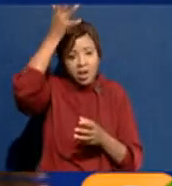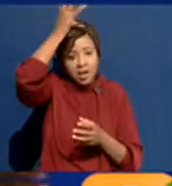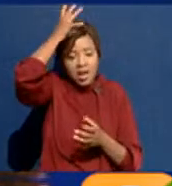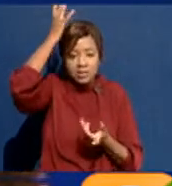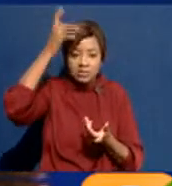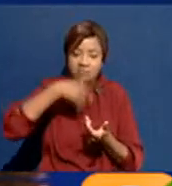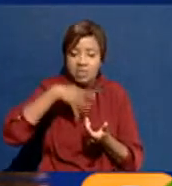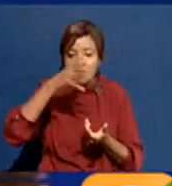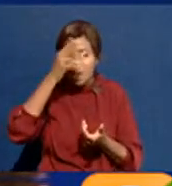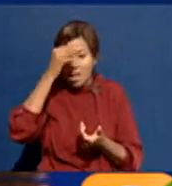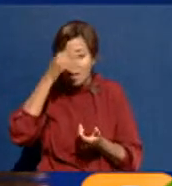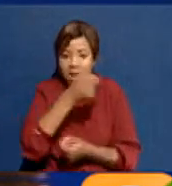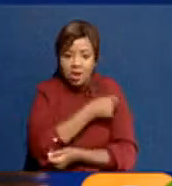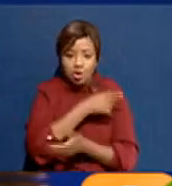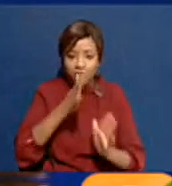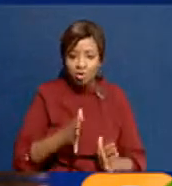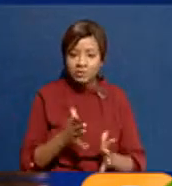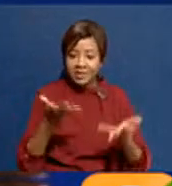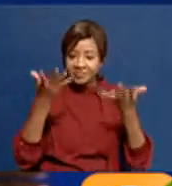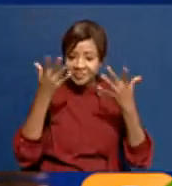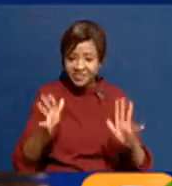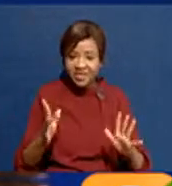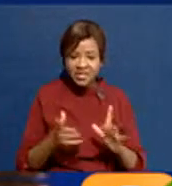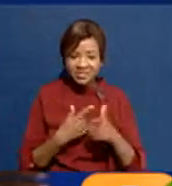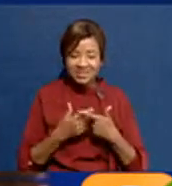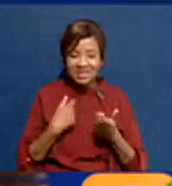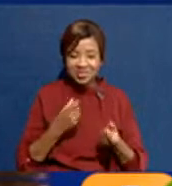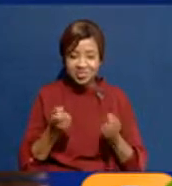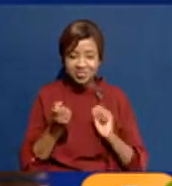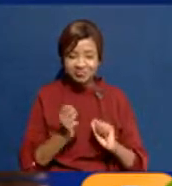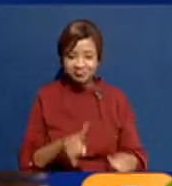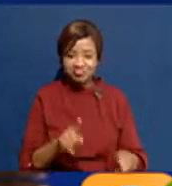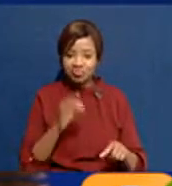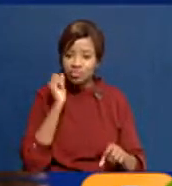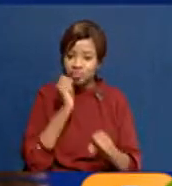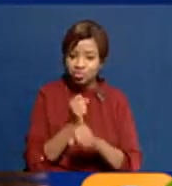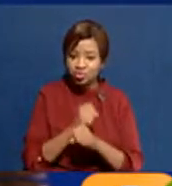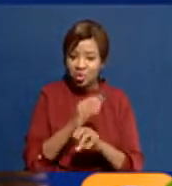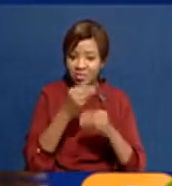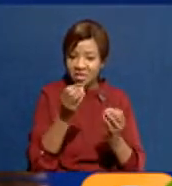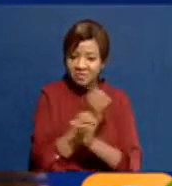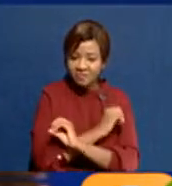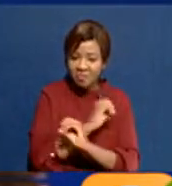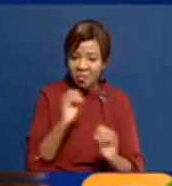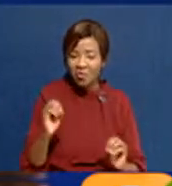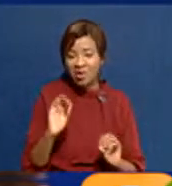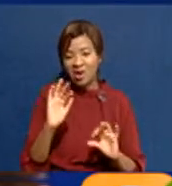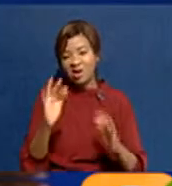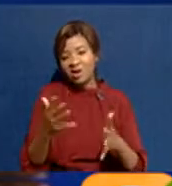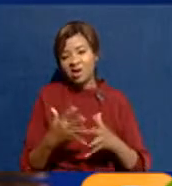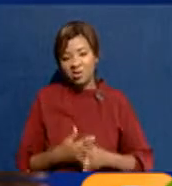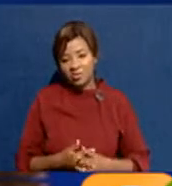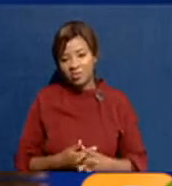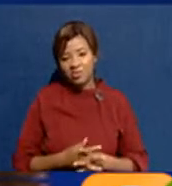just like that? We need these people to be actually on the ground. Look at it this way, Victoria.